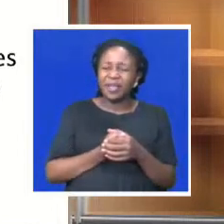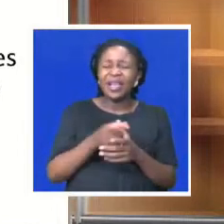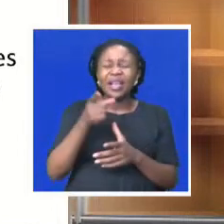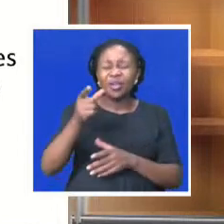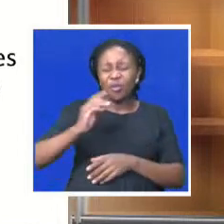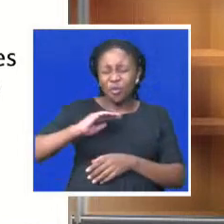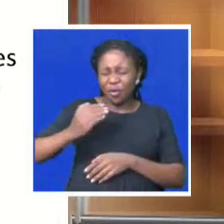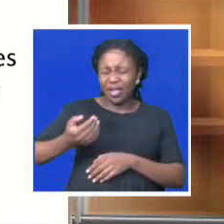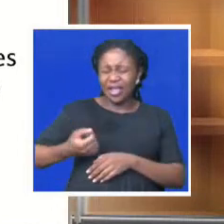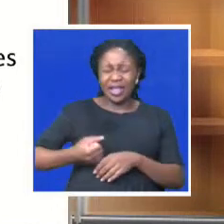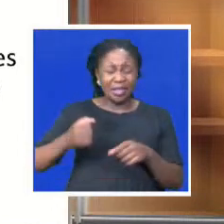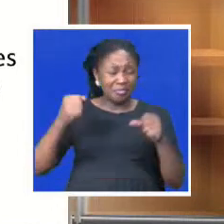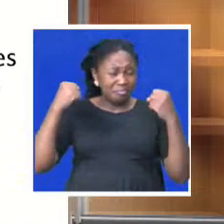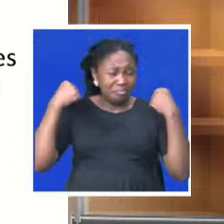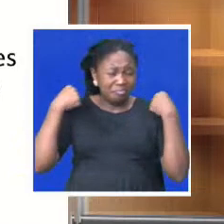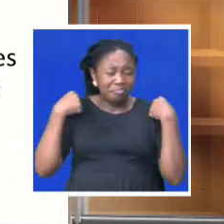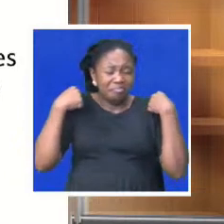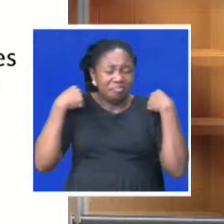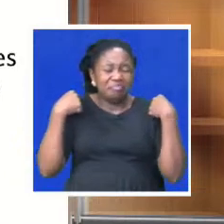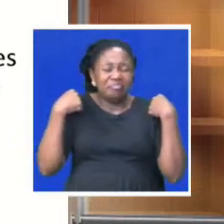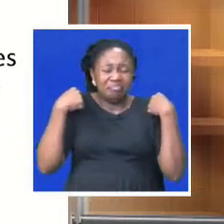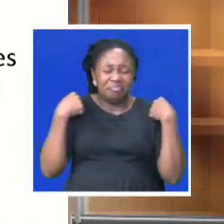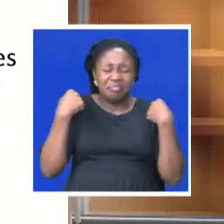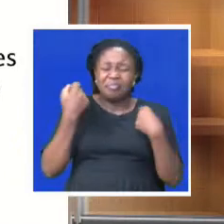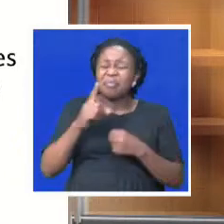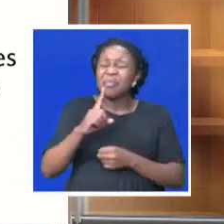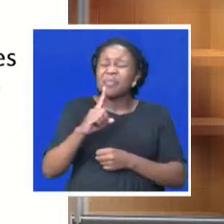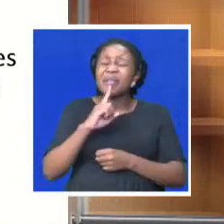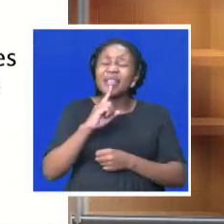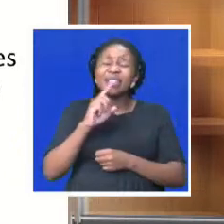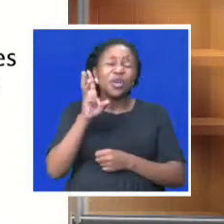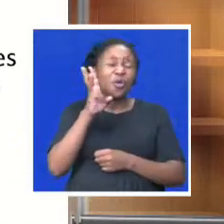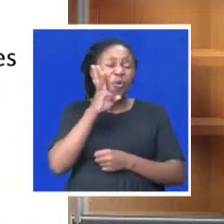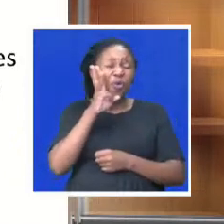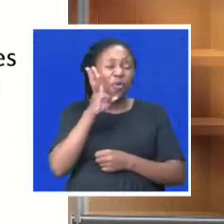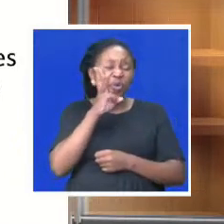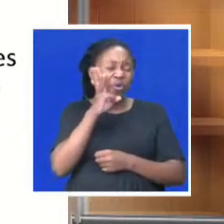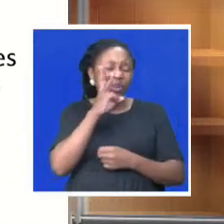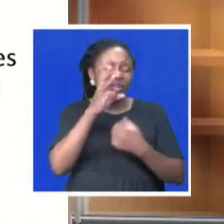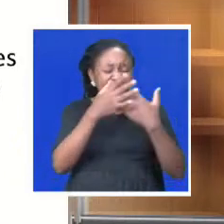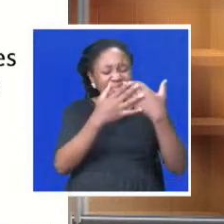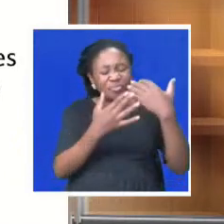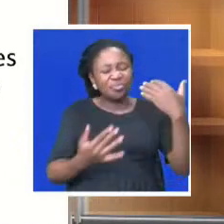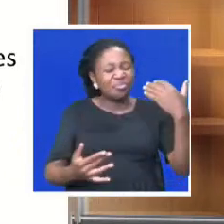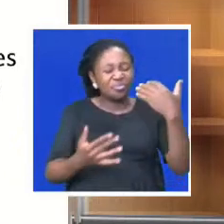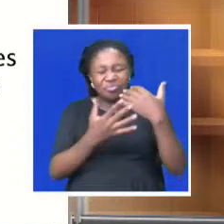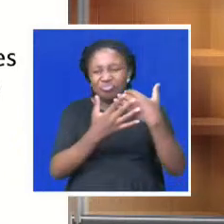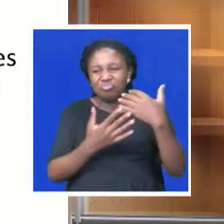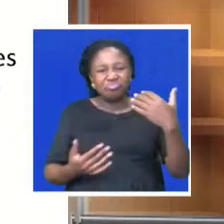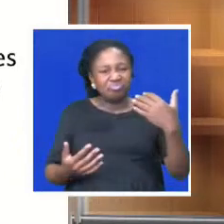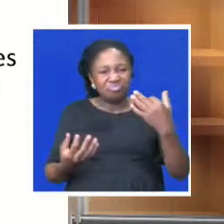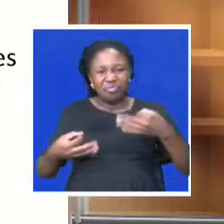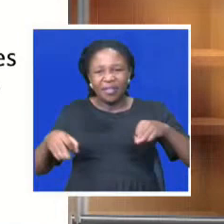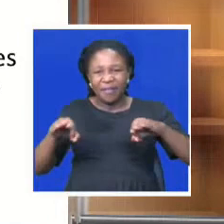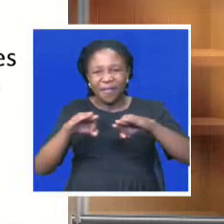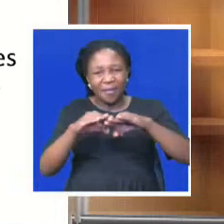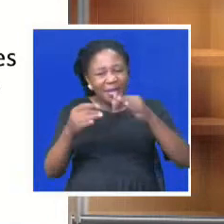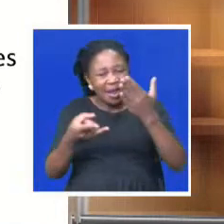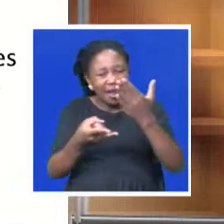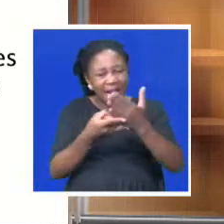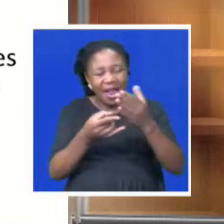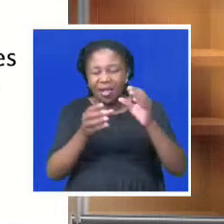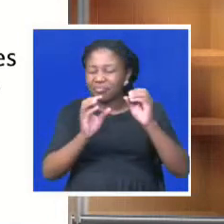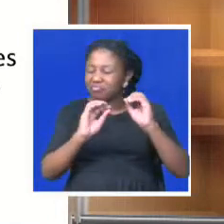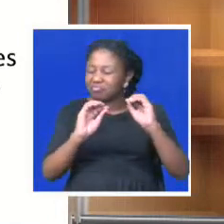much water to the family as she could. I am so useless. I am sure that I will soon